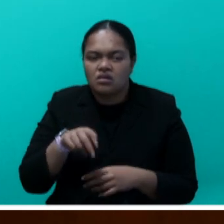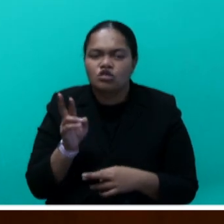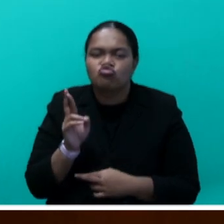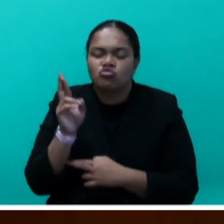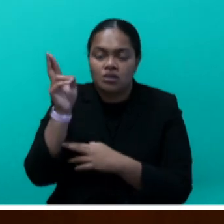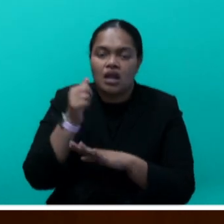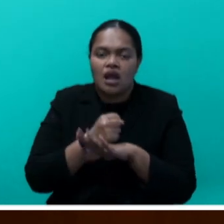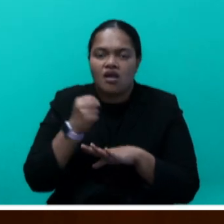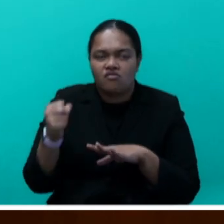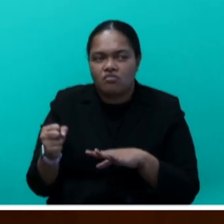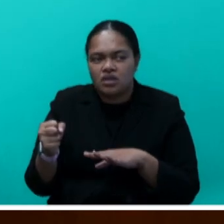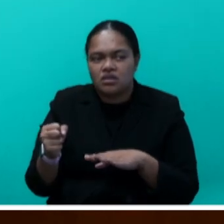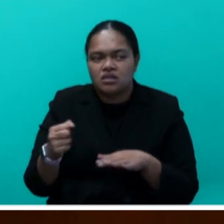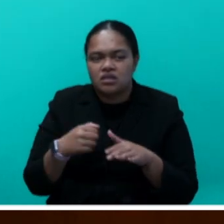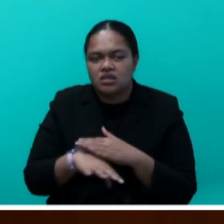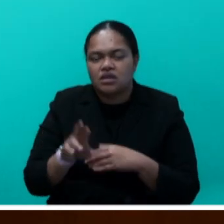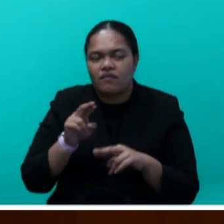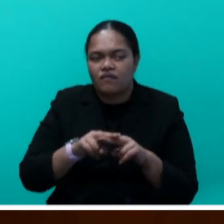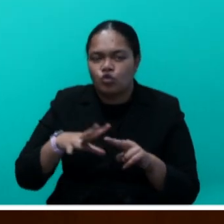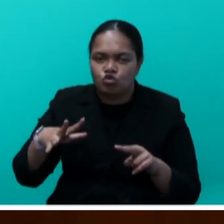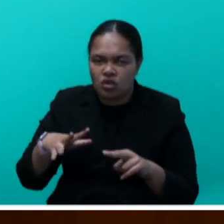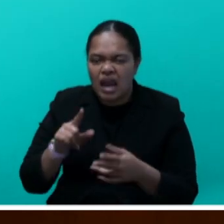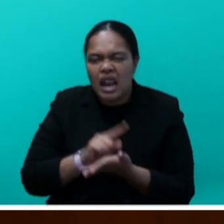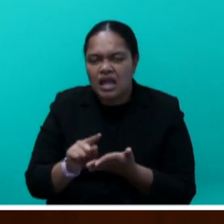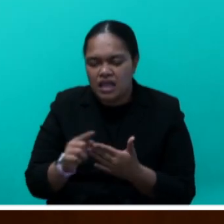the government at his funeral later this week.